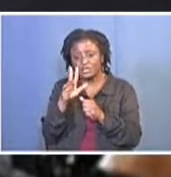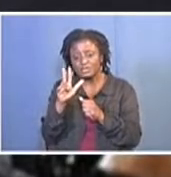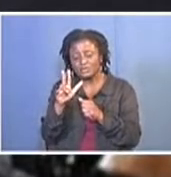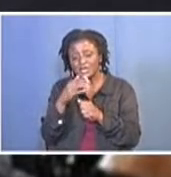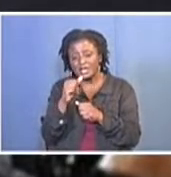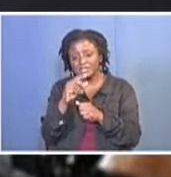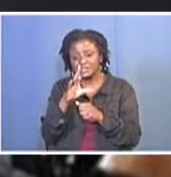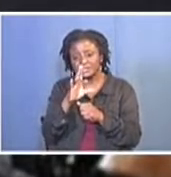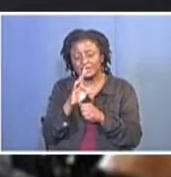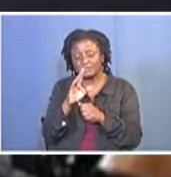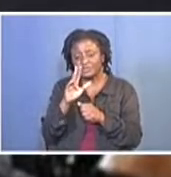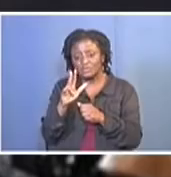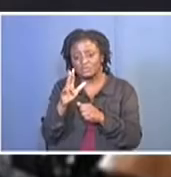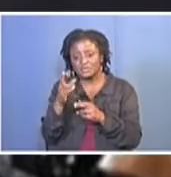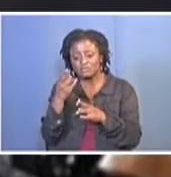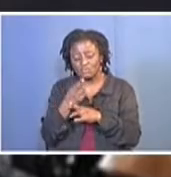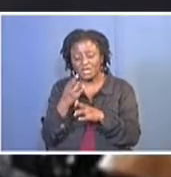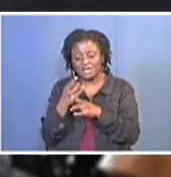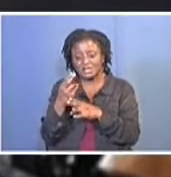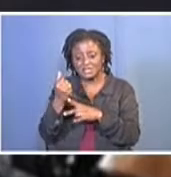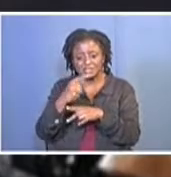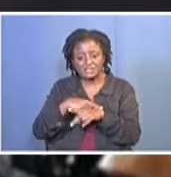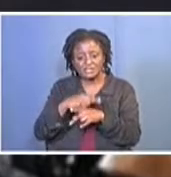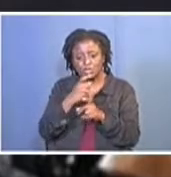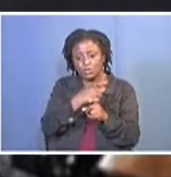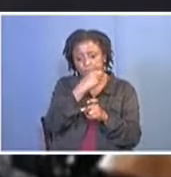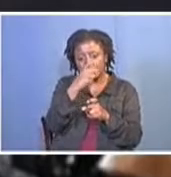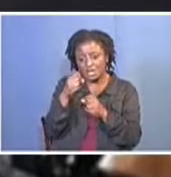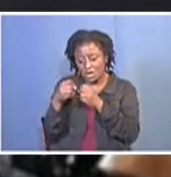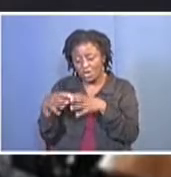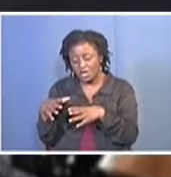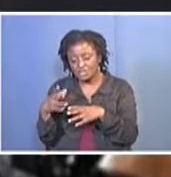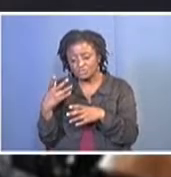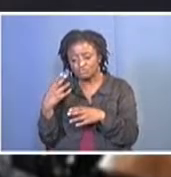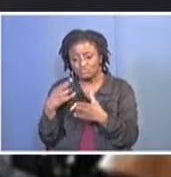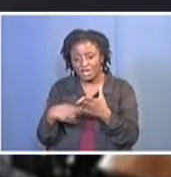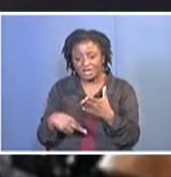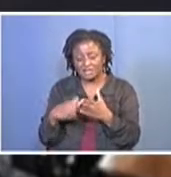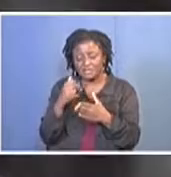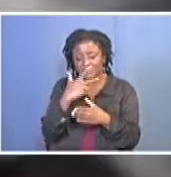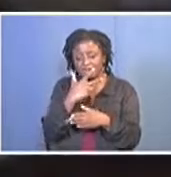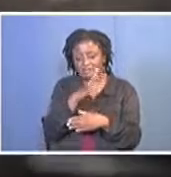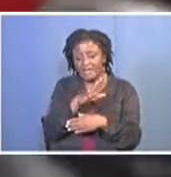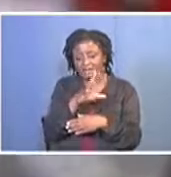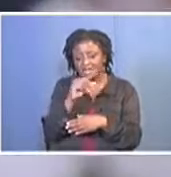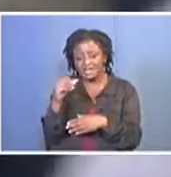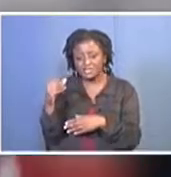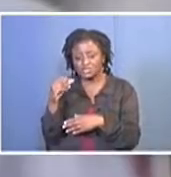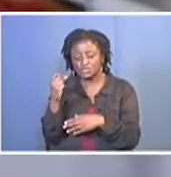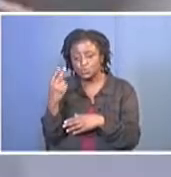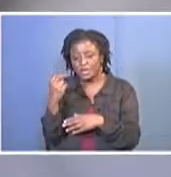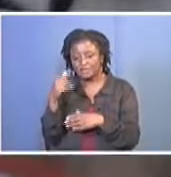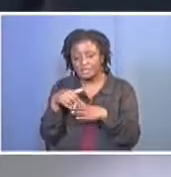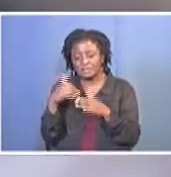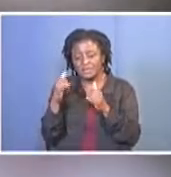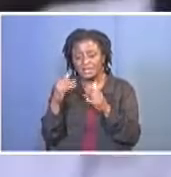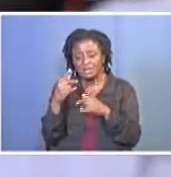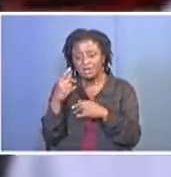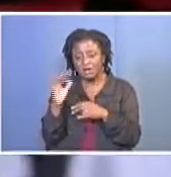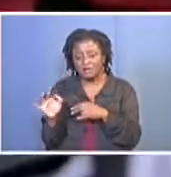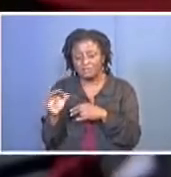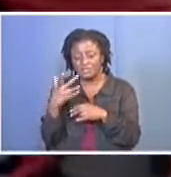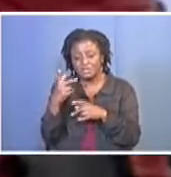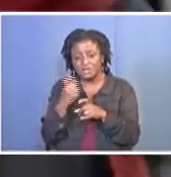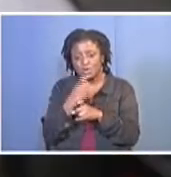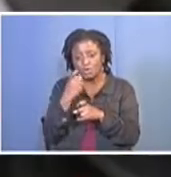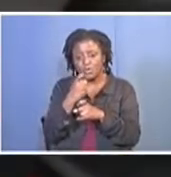243-73 regular season win-loss record. He's 35-12 in the playoffs. He won 3 MVP awards and was selected to the Pro Bowl